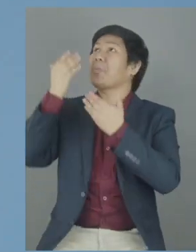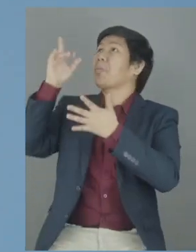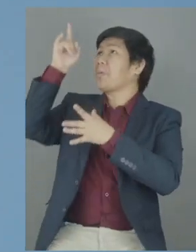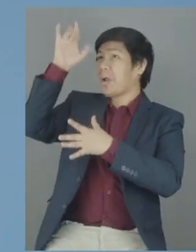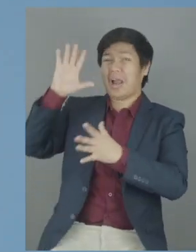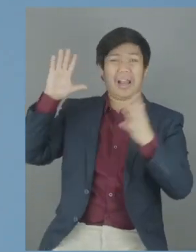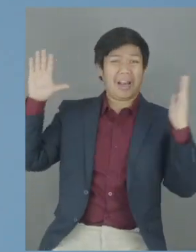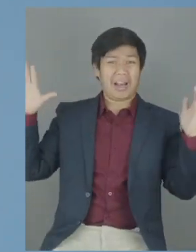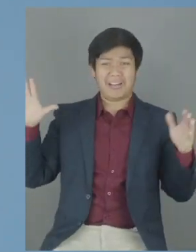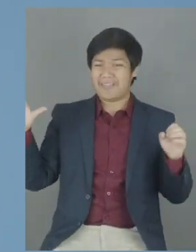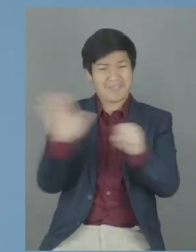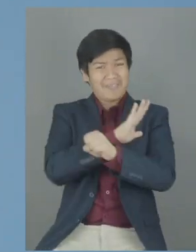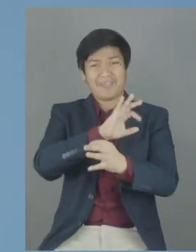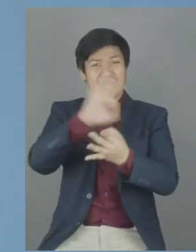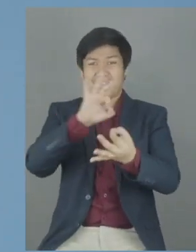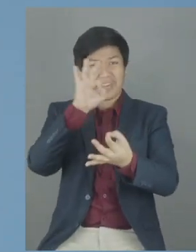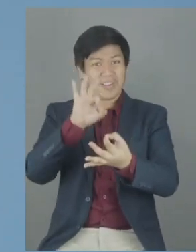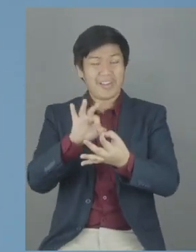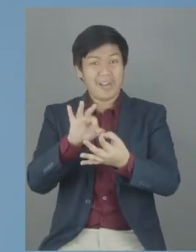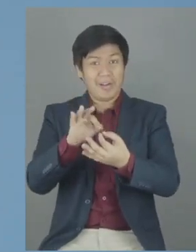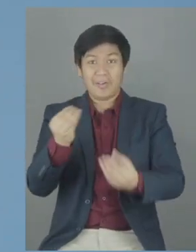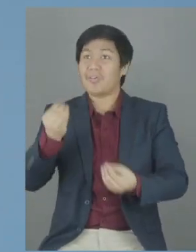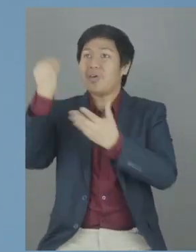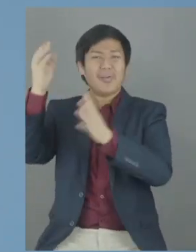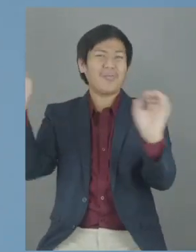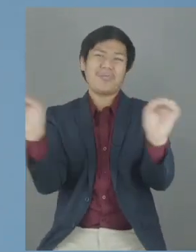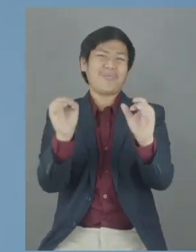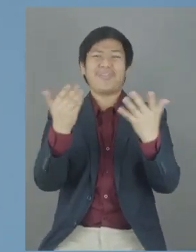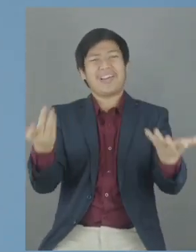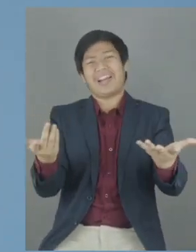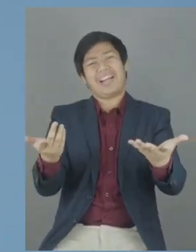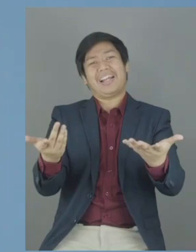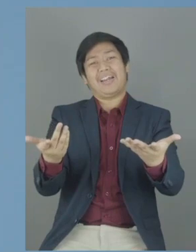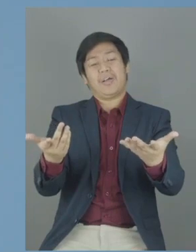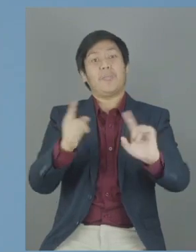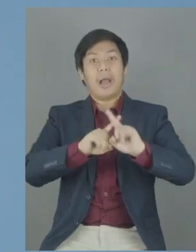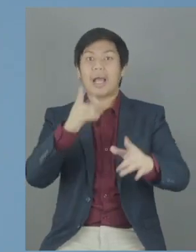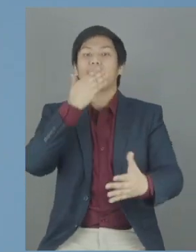perfection? Absolutely nothing, and that's exactly the good news.